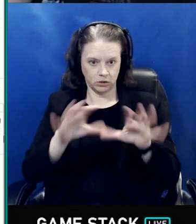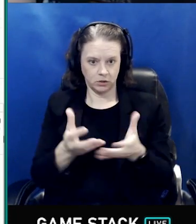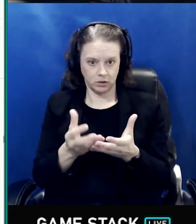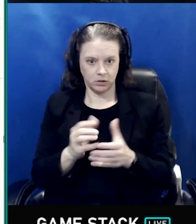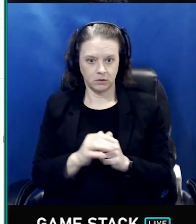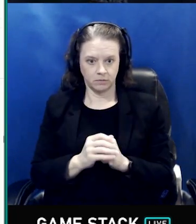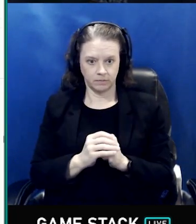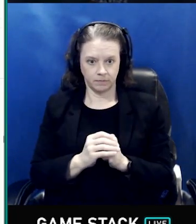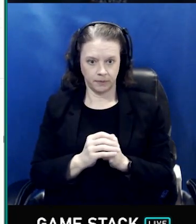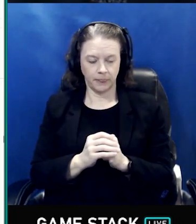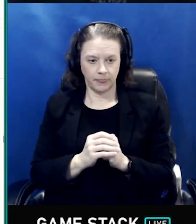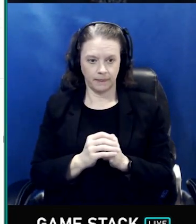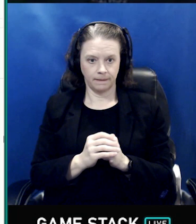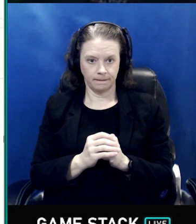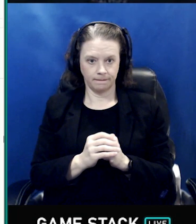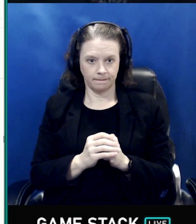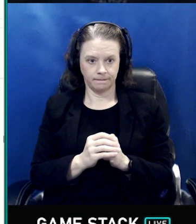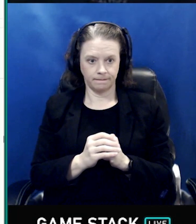Let's see the result.